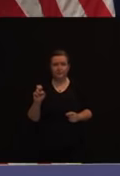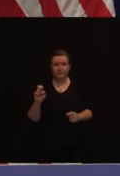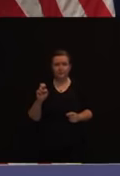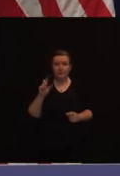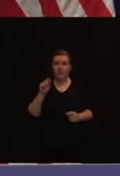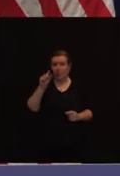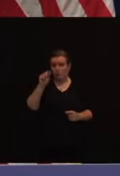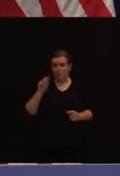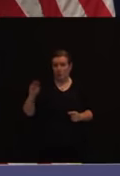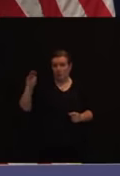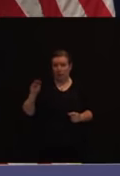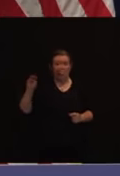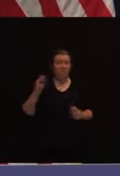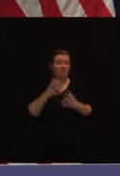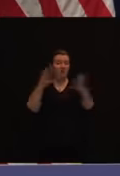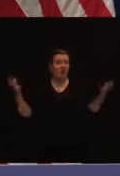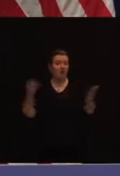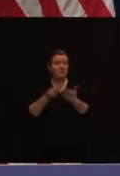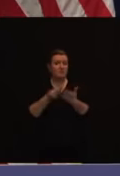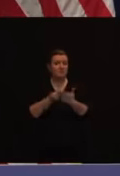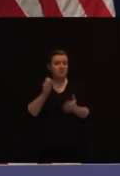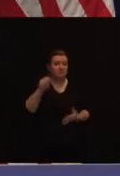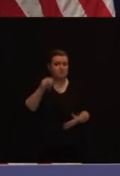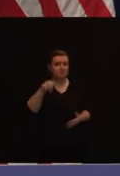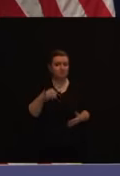So the fact of the matter is, though,